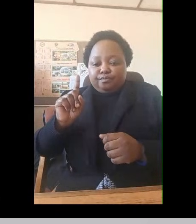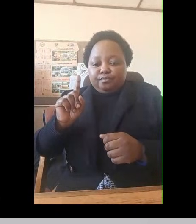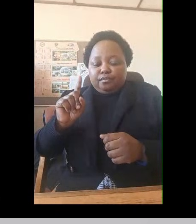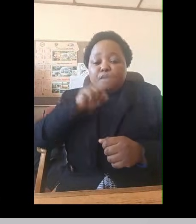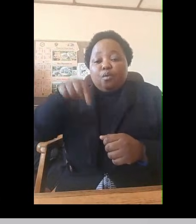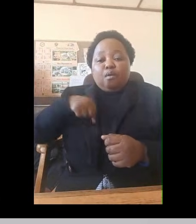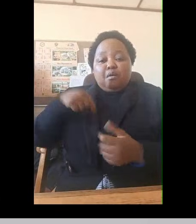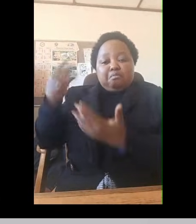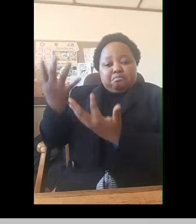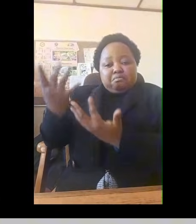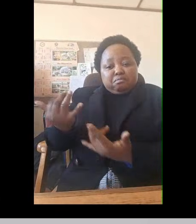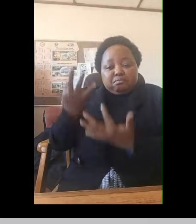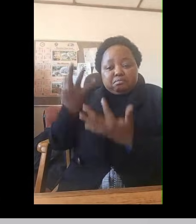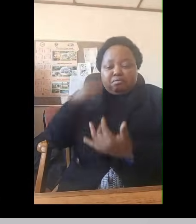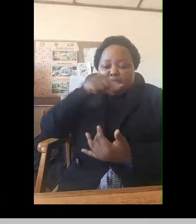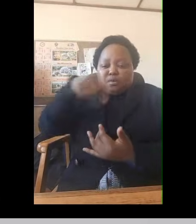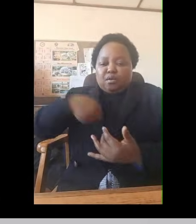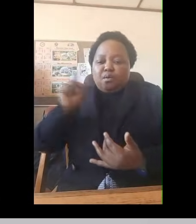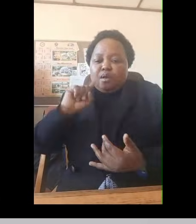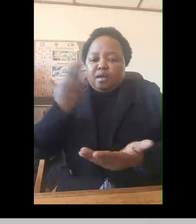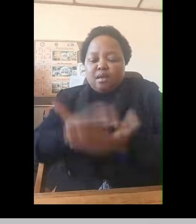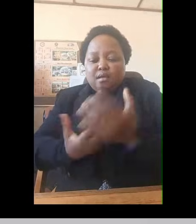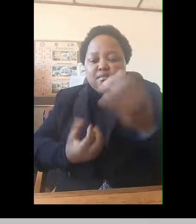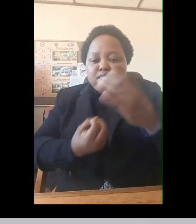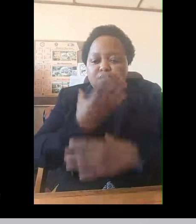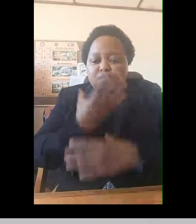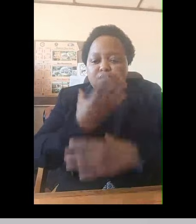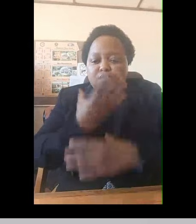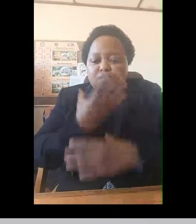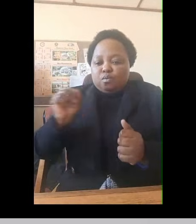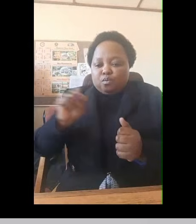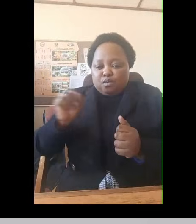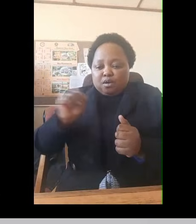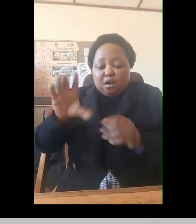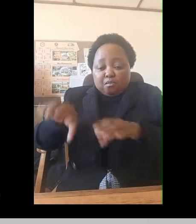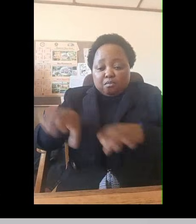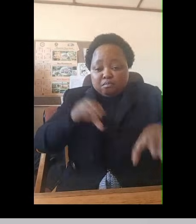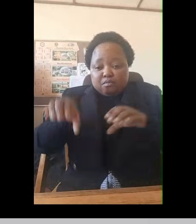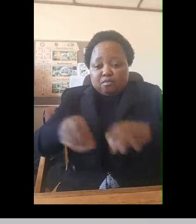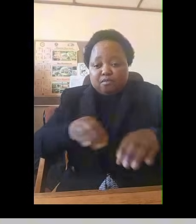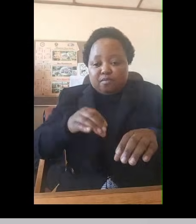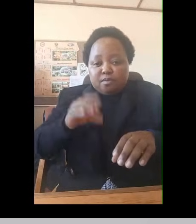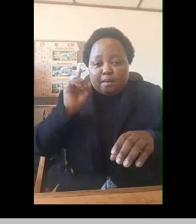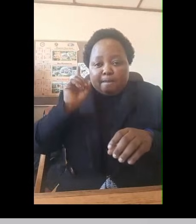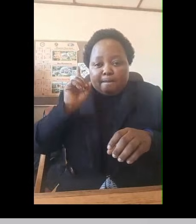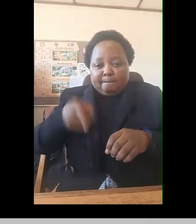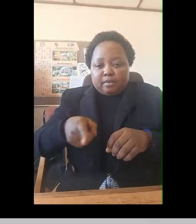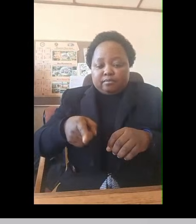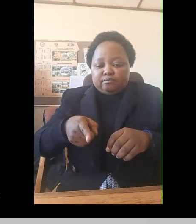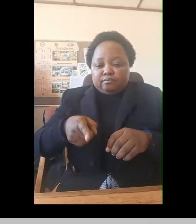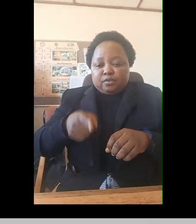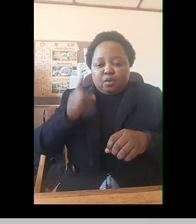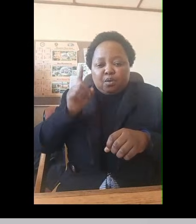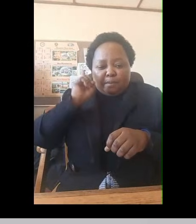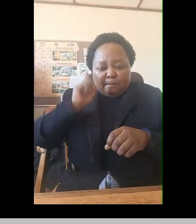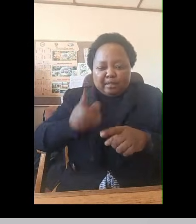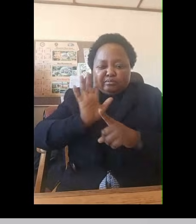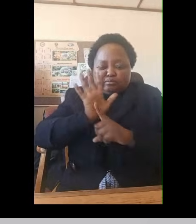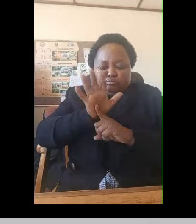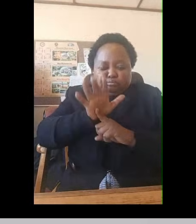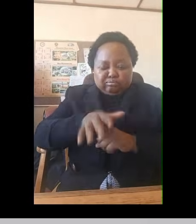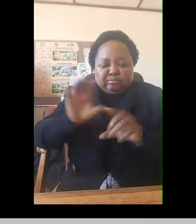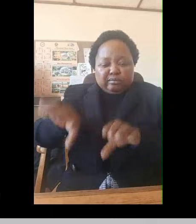expectations is to come up with the reinforcement of the we have to reinforce